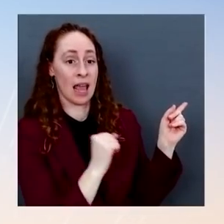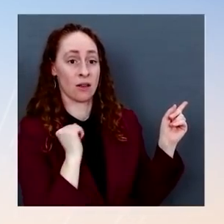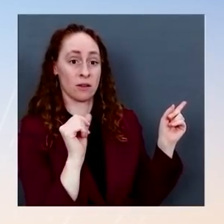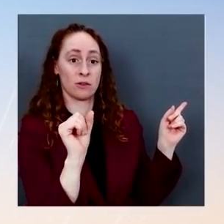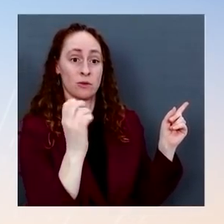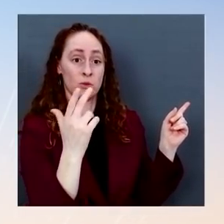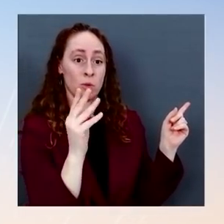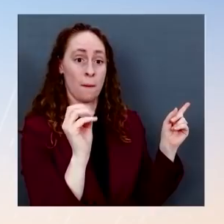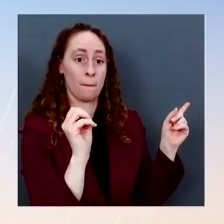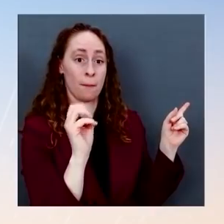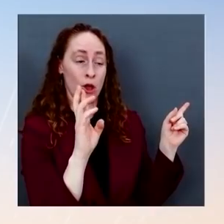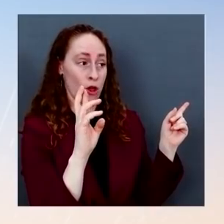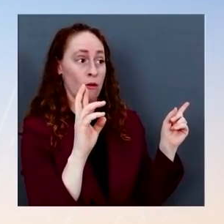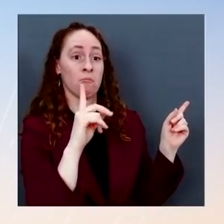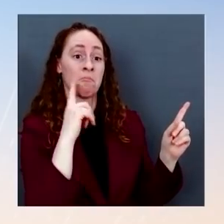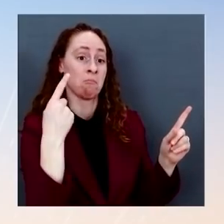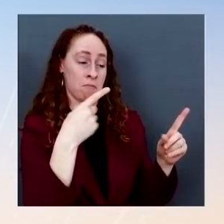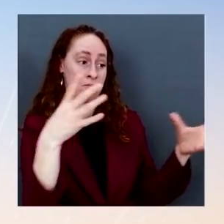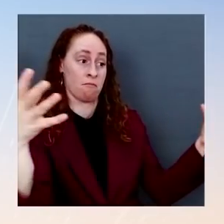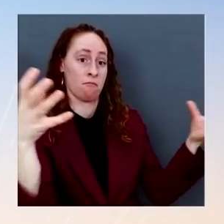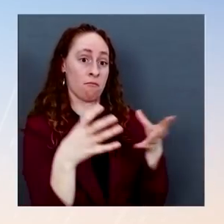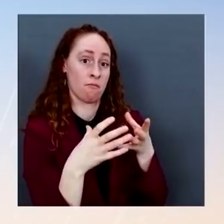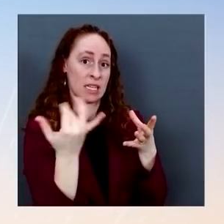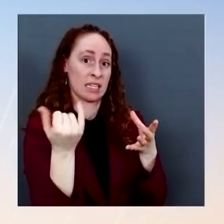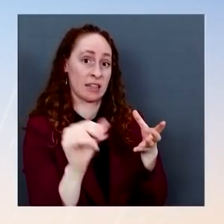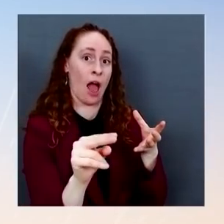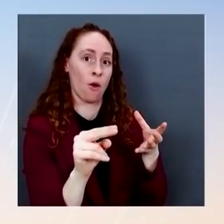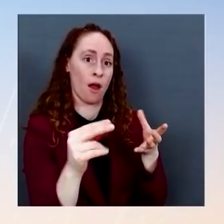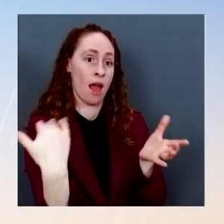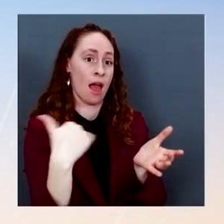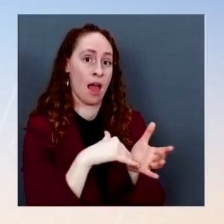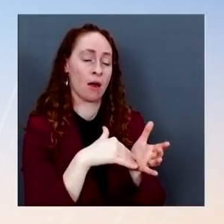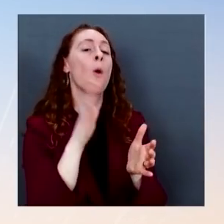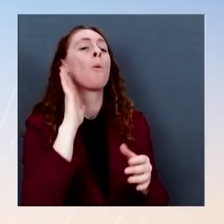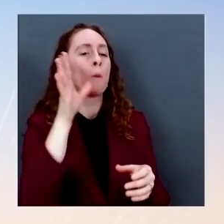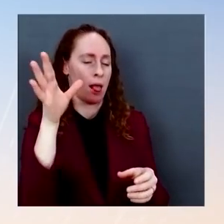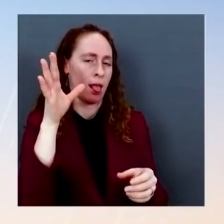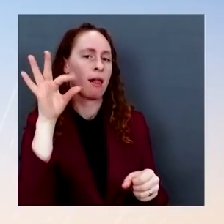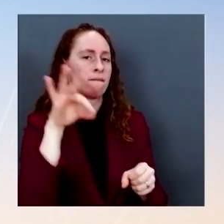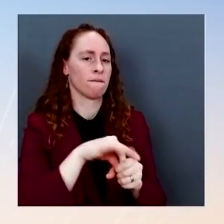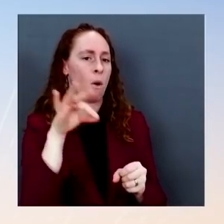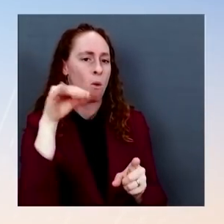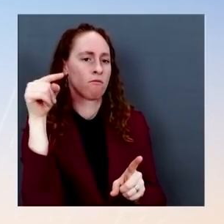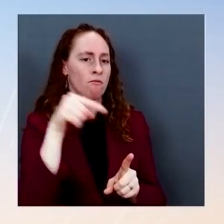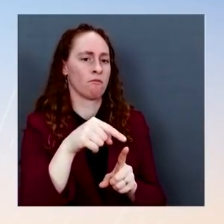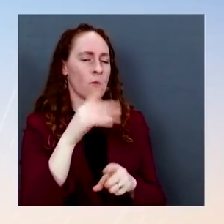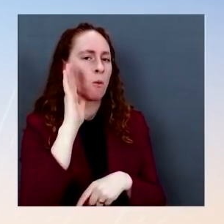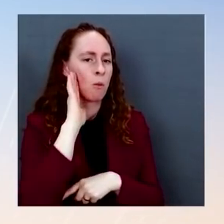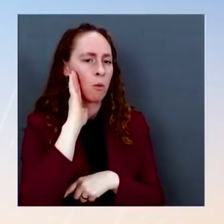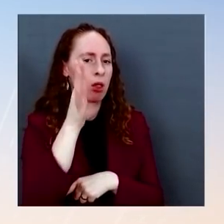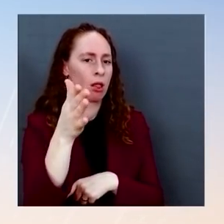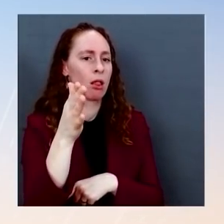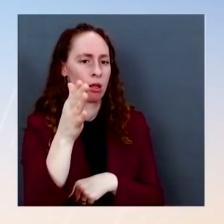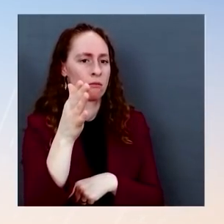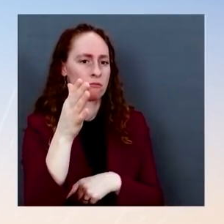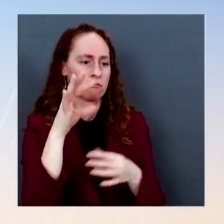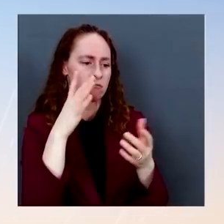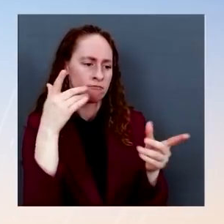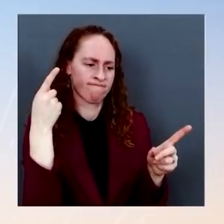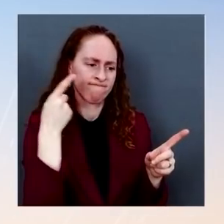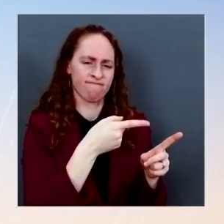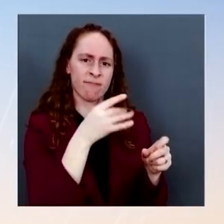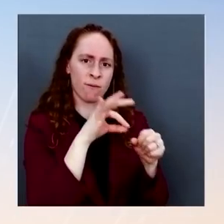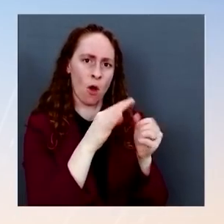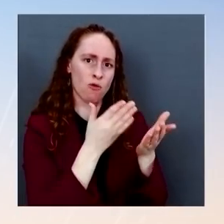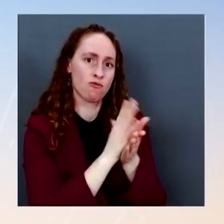close coordination with him and his team to get that done. Go ahead. Jen, in terms of the climate provisions in Build Back Better, does the president